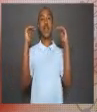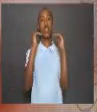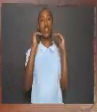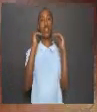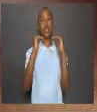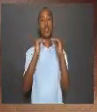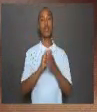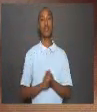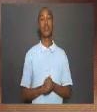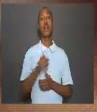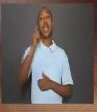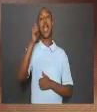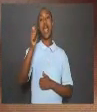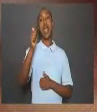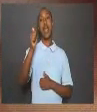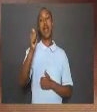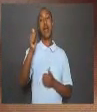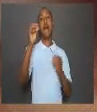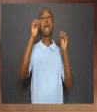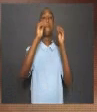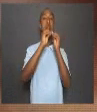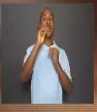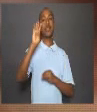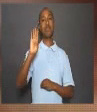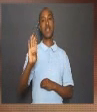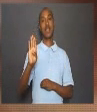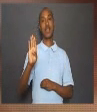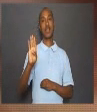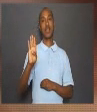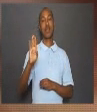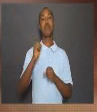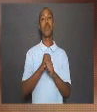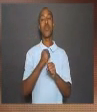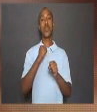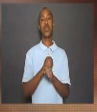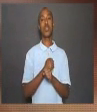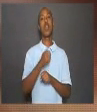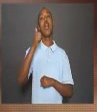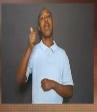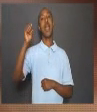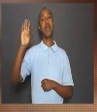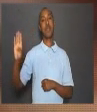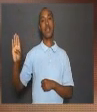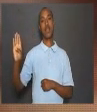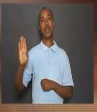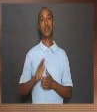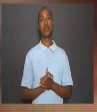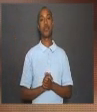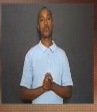equation. A plus B produces